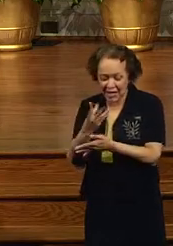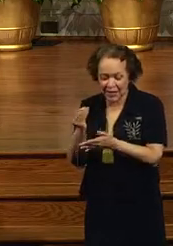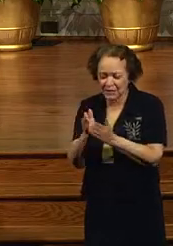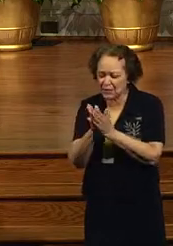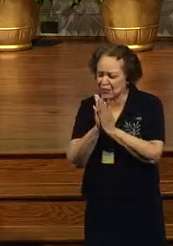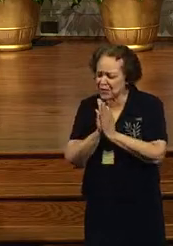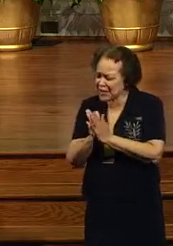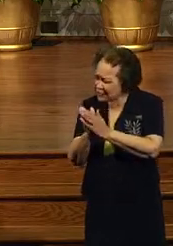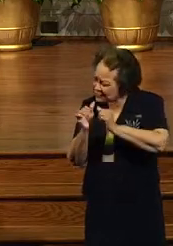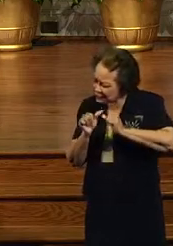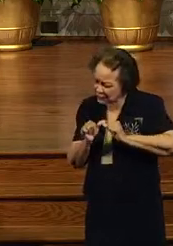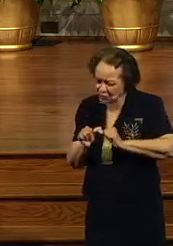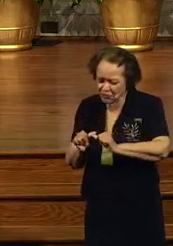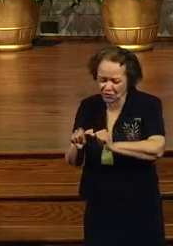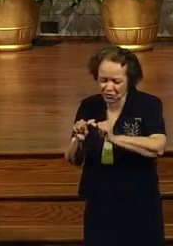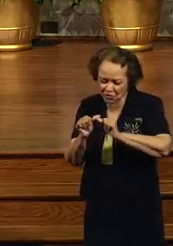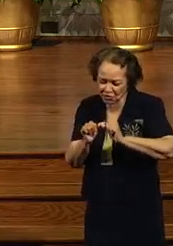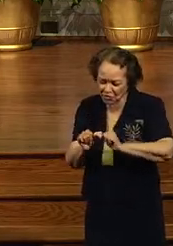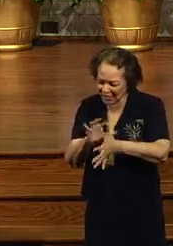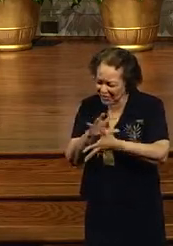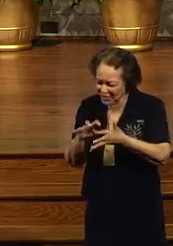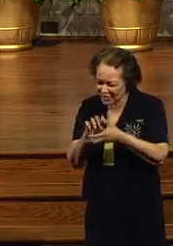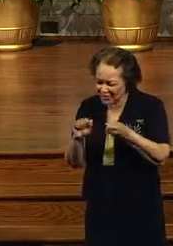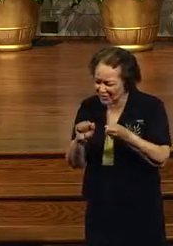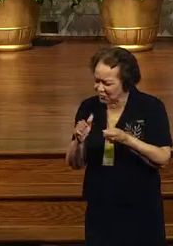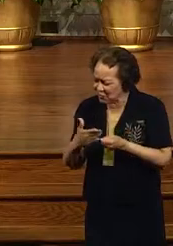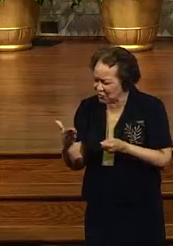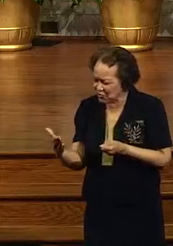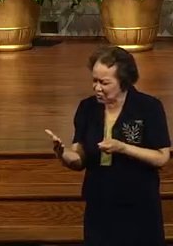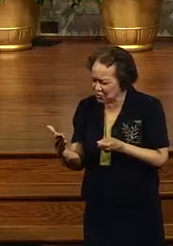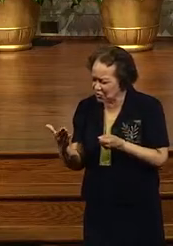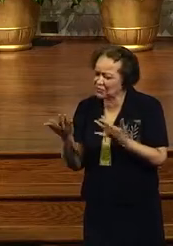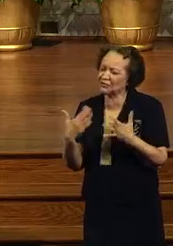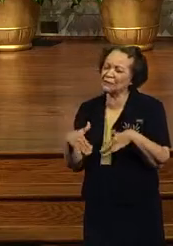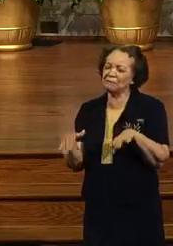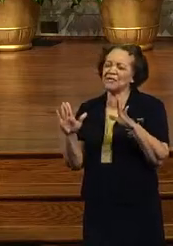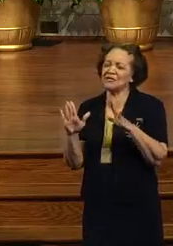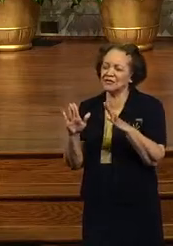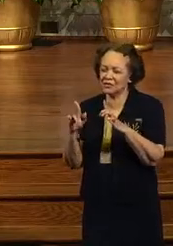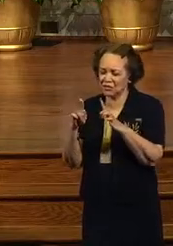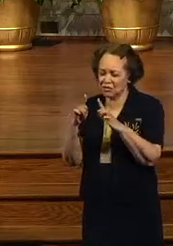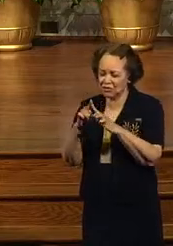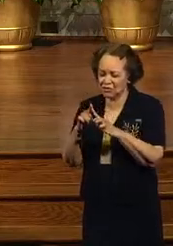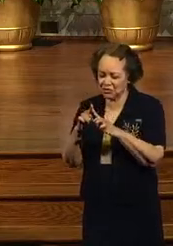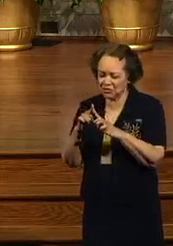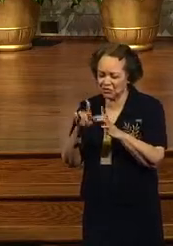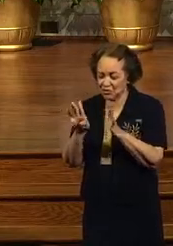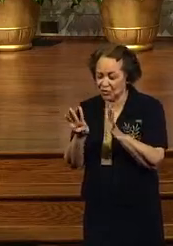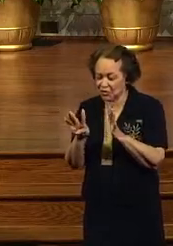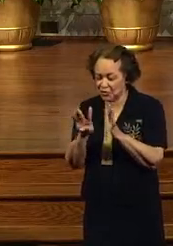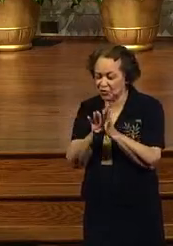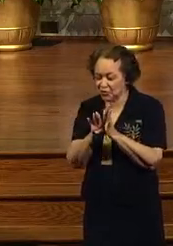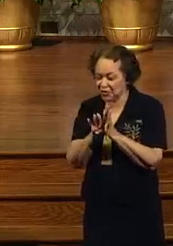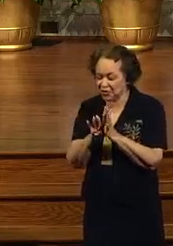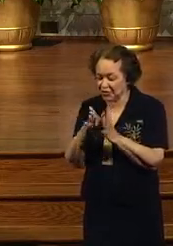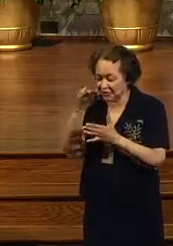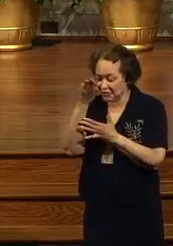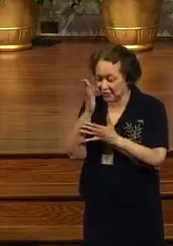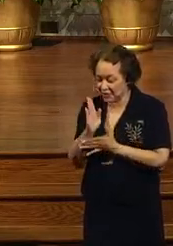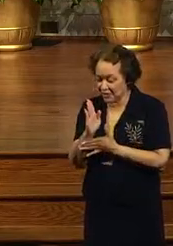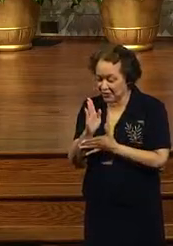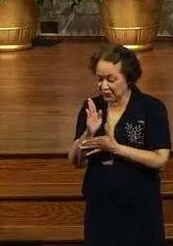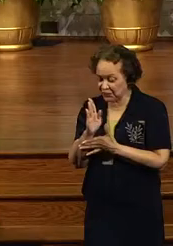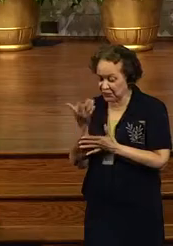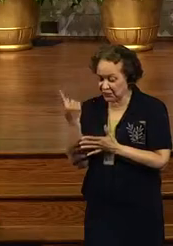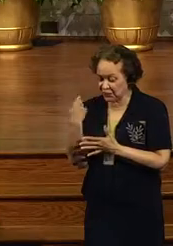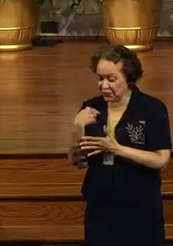without ceasing. Our damaged goods will submit to the will of God. We all have to come to our realization that